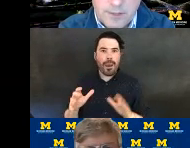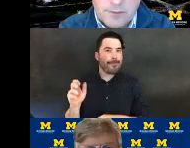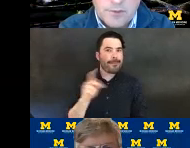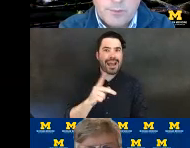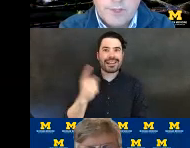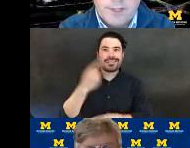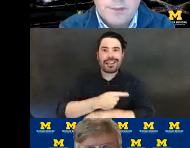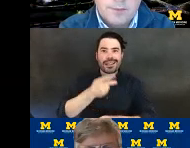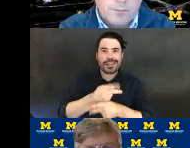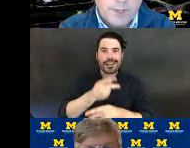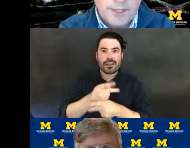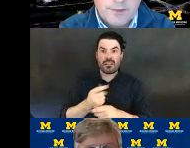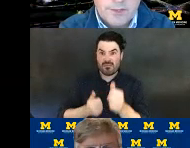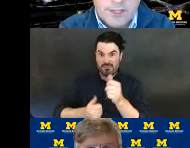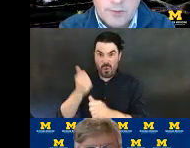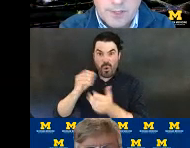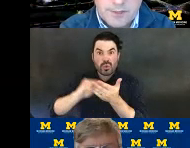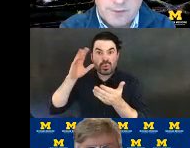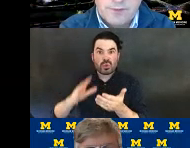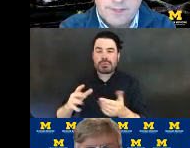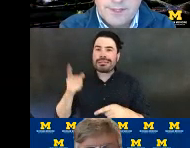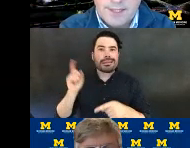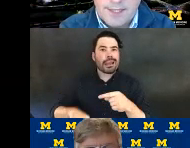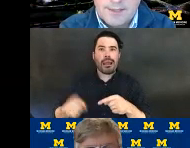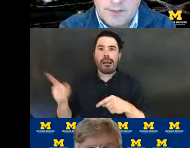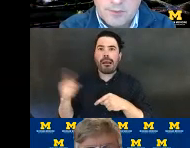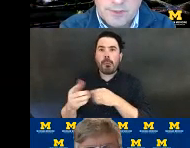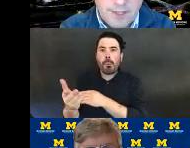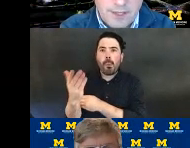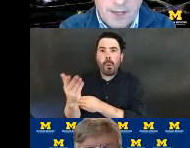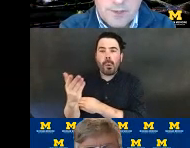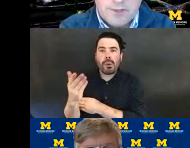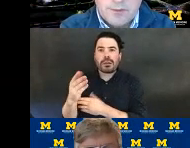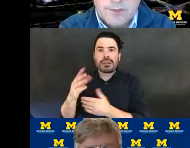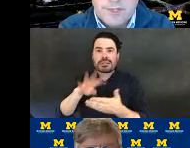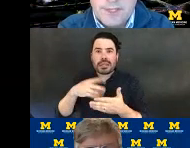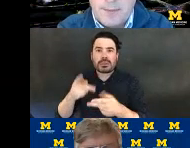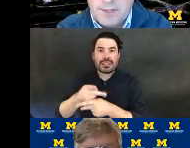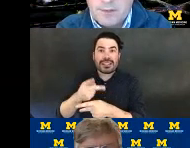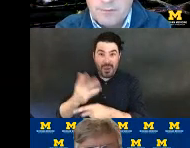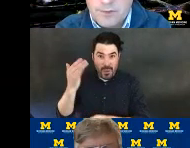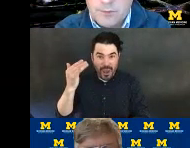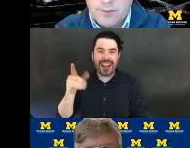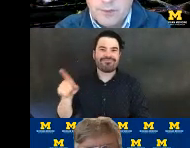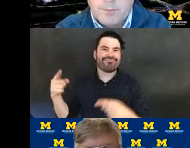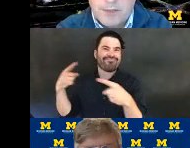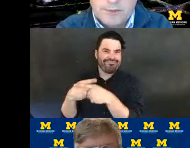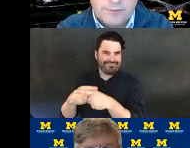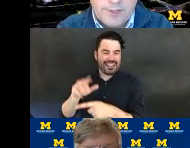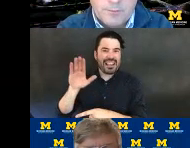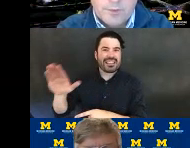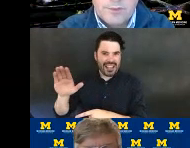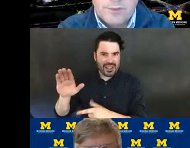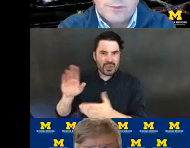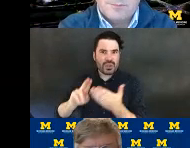been unable to support even a morning care schedule because of conflicting class schedules. How is the university adapting their virtual learning model to